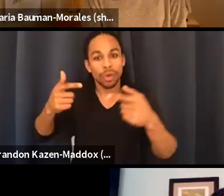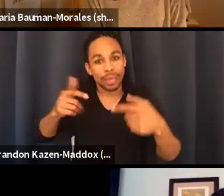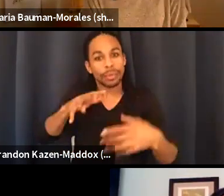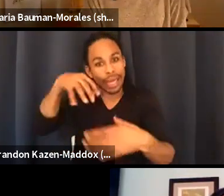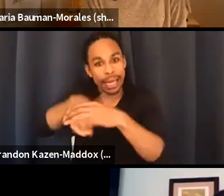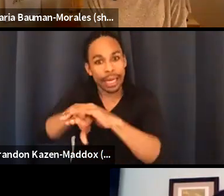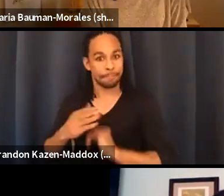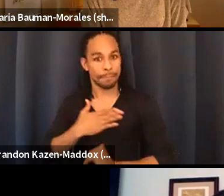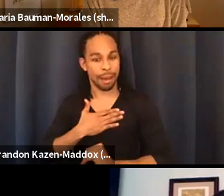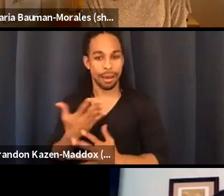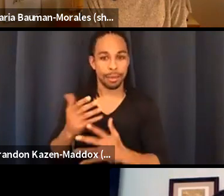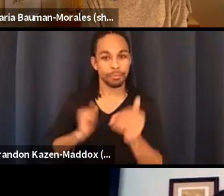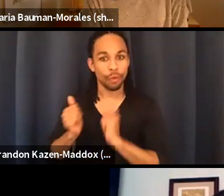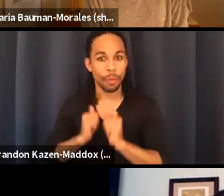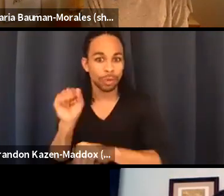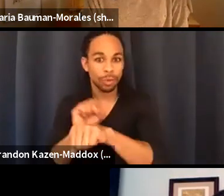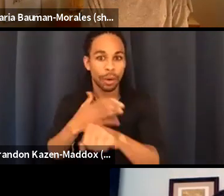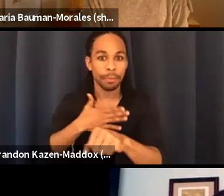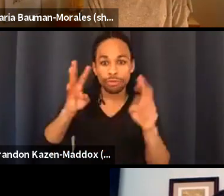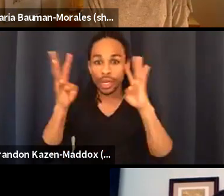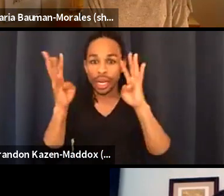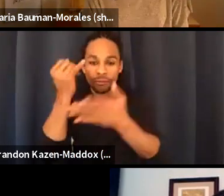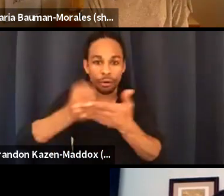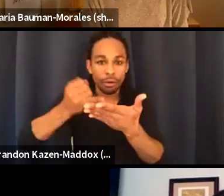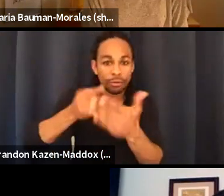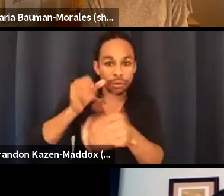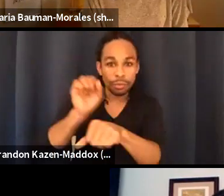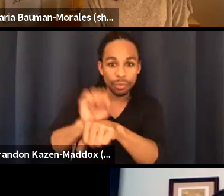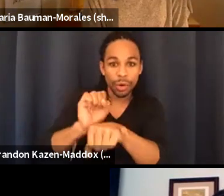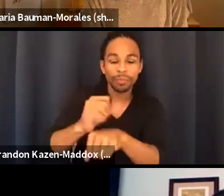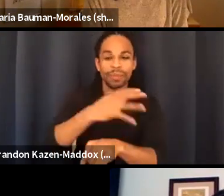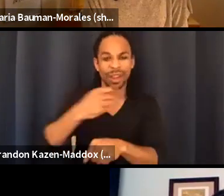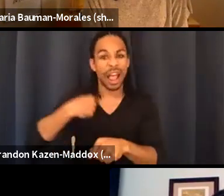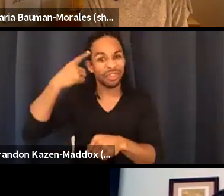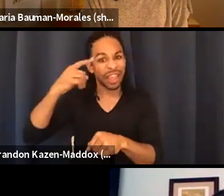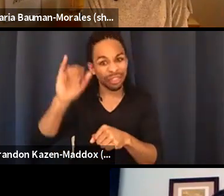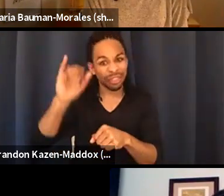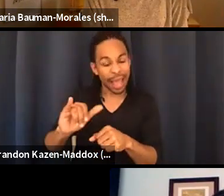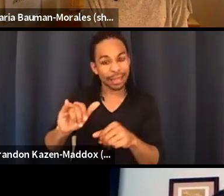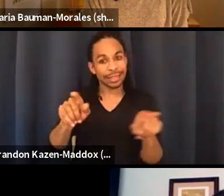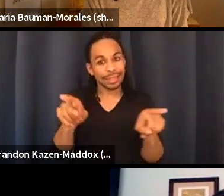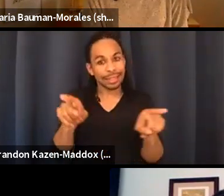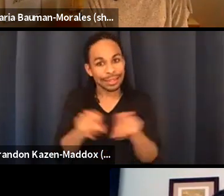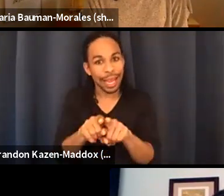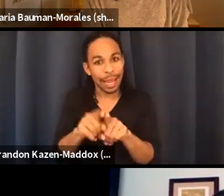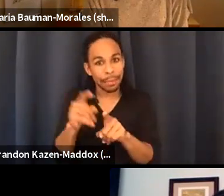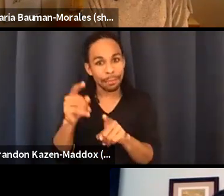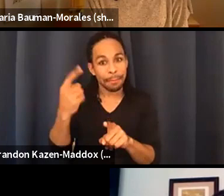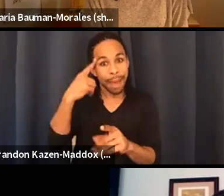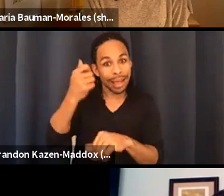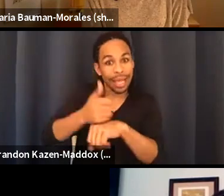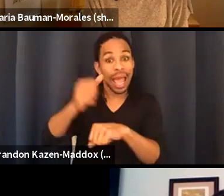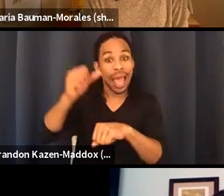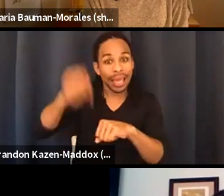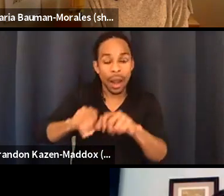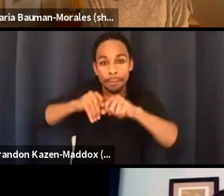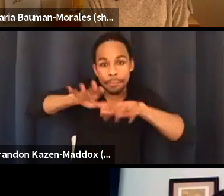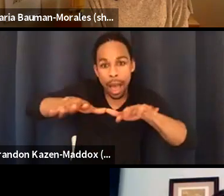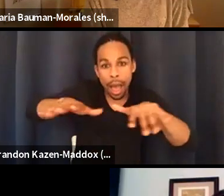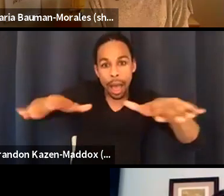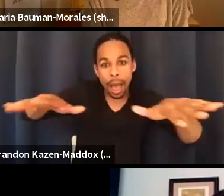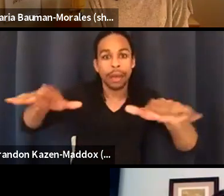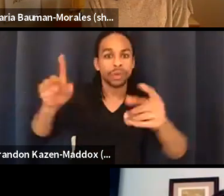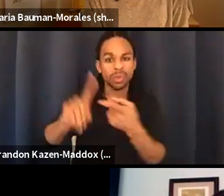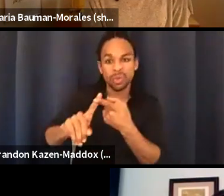to this larger whole. And I think that can echo into the larger industry. But I think for so long, it's been compartmentalized. So it's been hard to